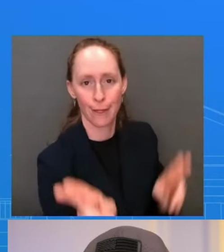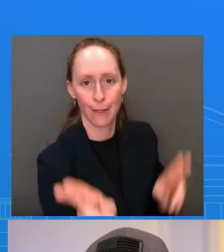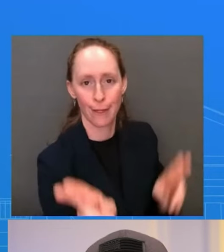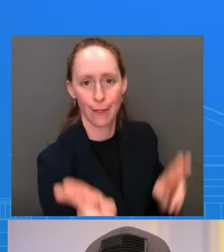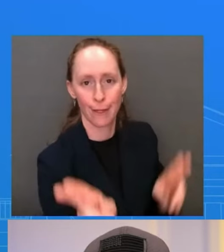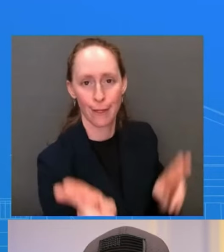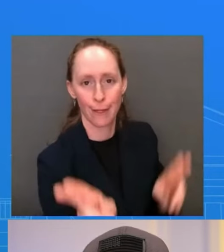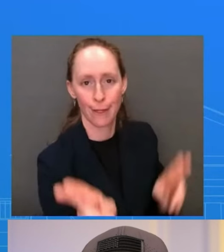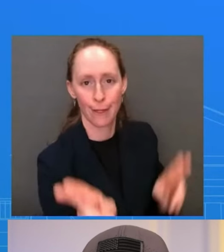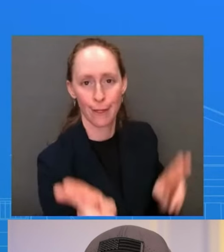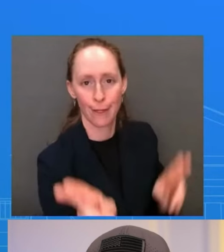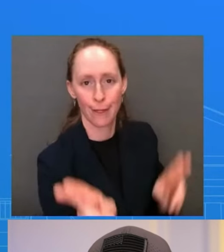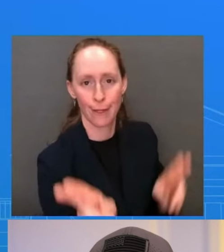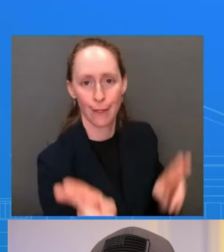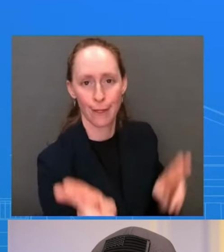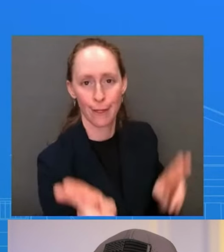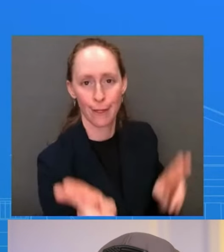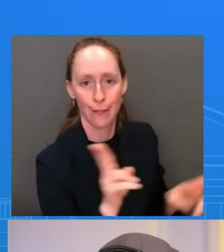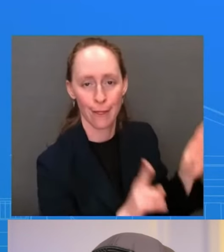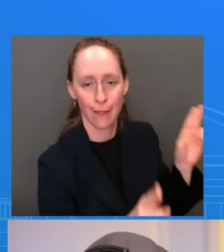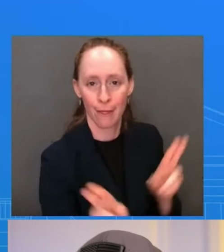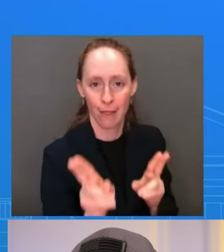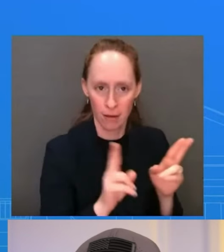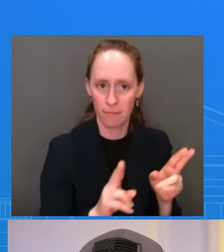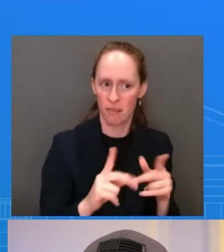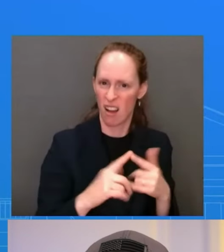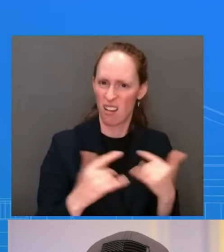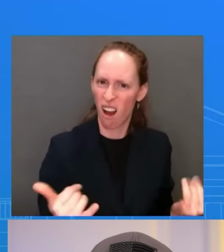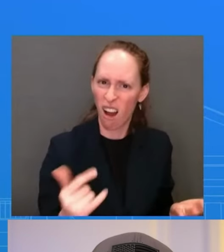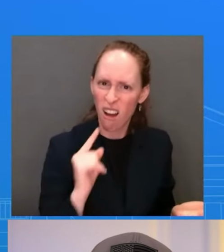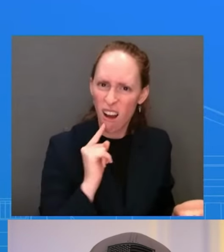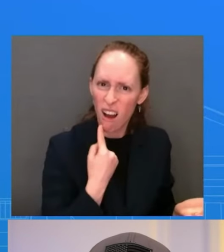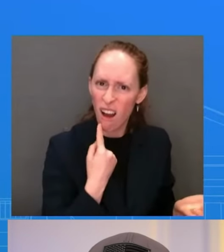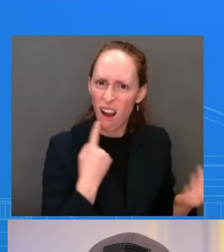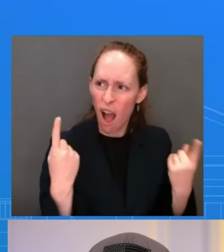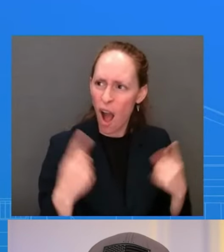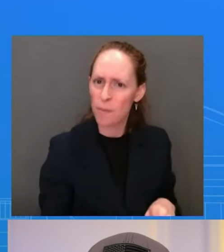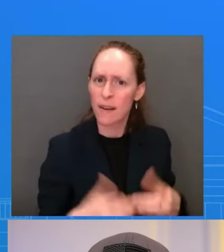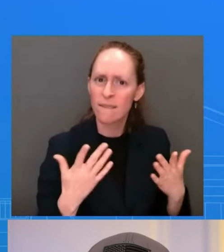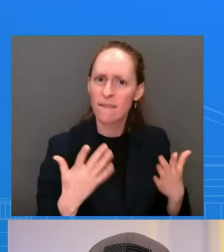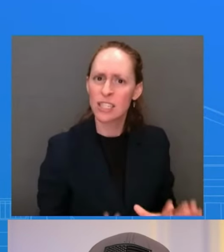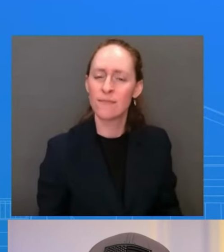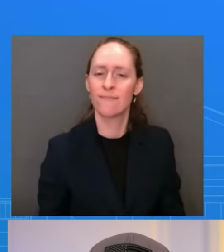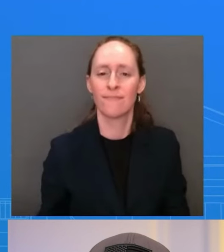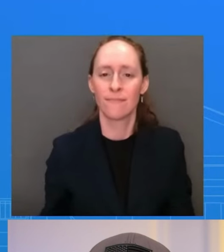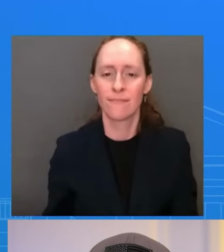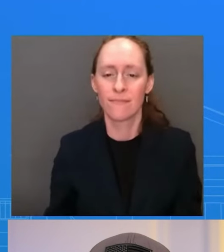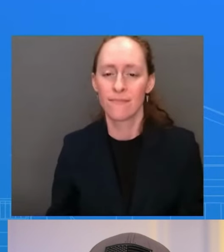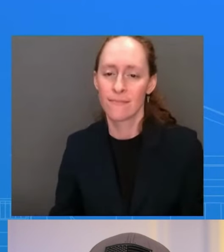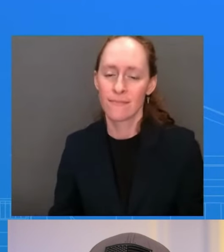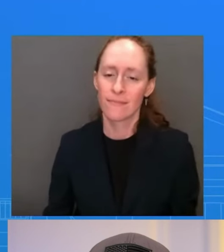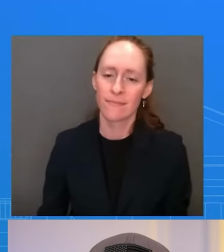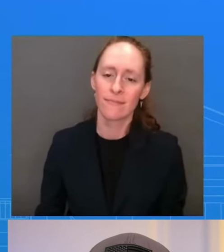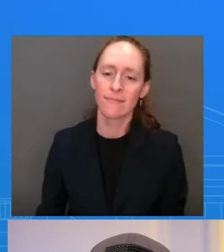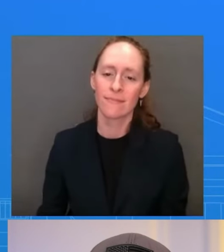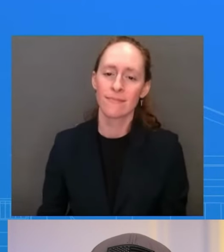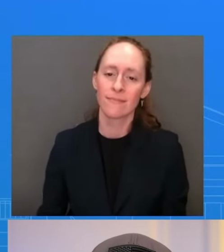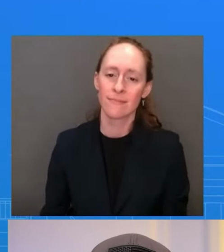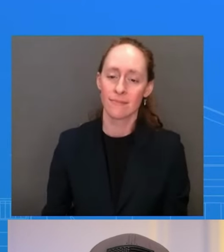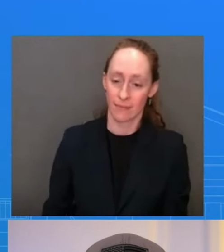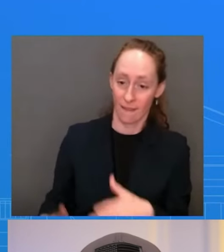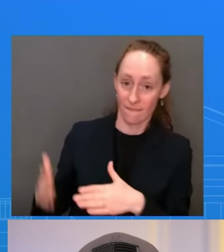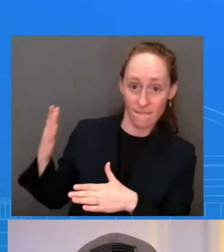Like anything? Insane. And also finishing that up by making sure that we're implementing those